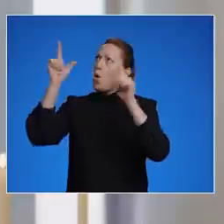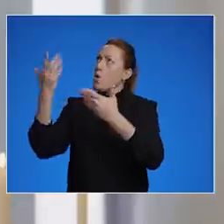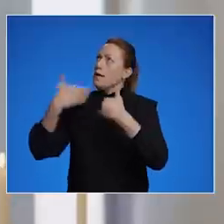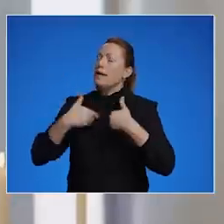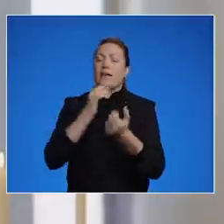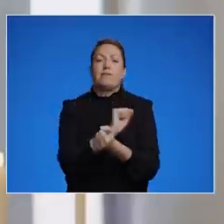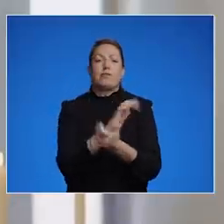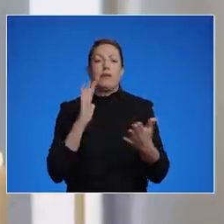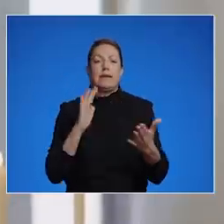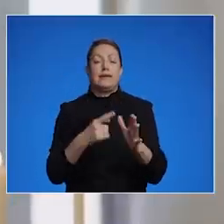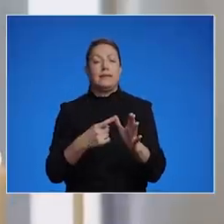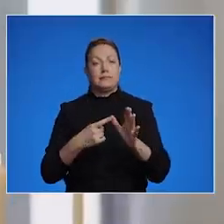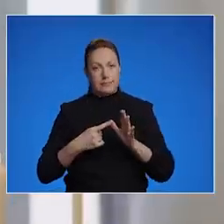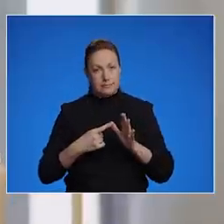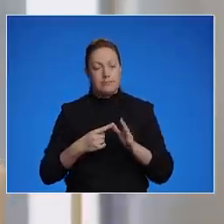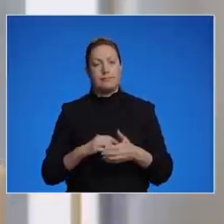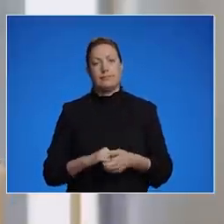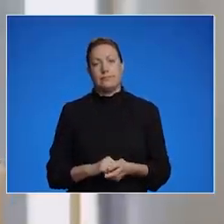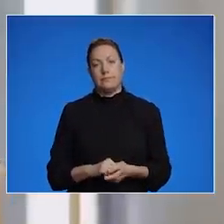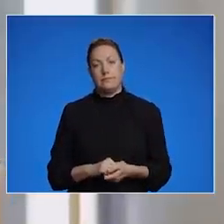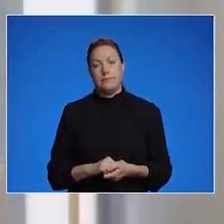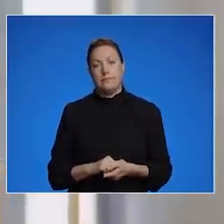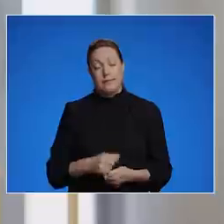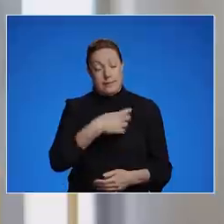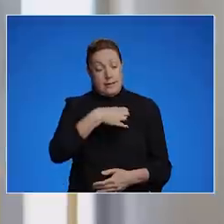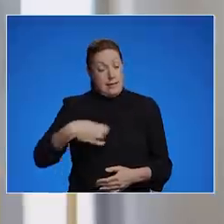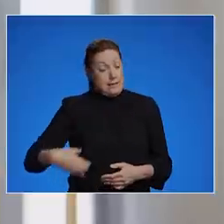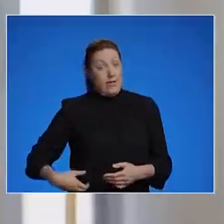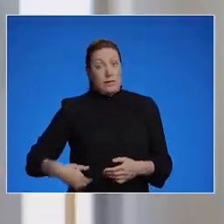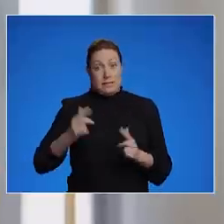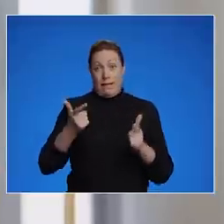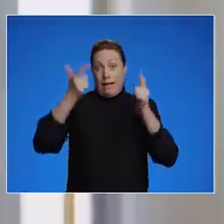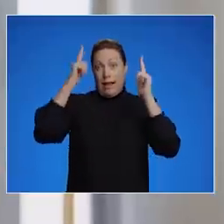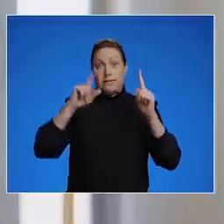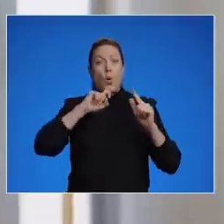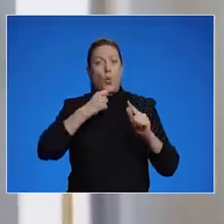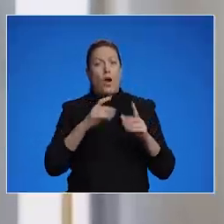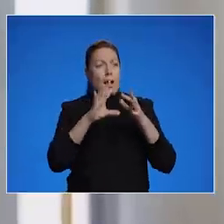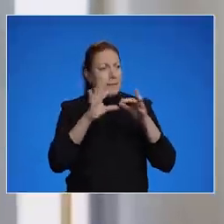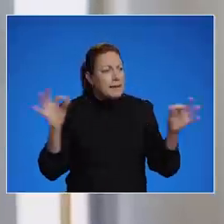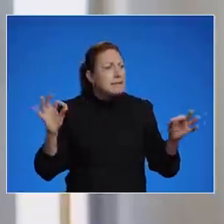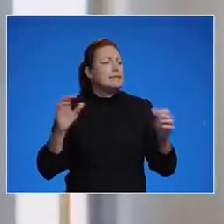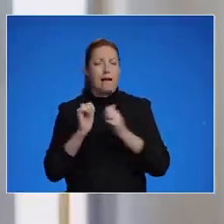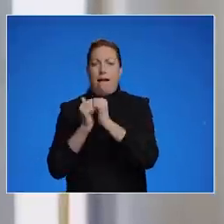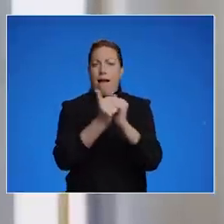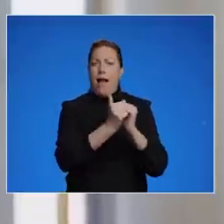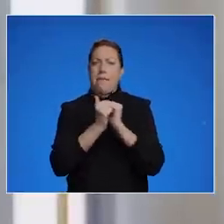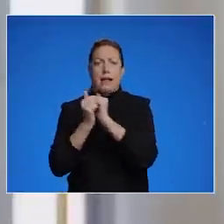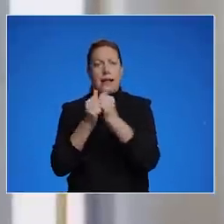Lord, hear our prayer. That civic leaders will work for peace and harmony between nations and peoples.